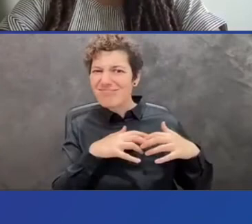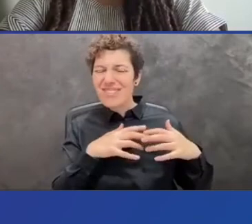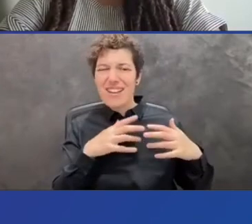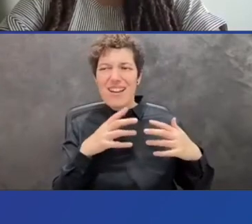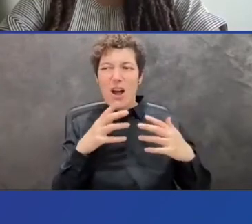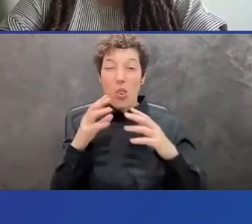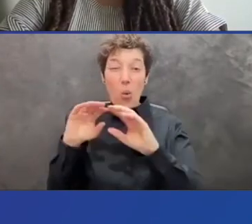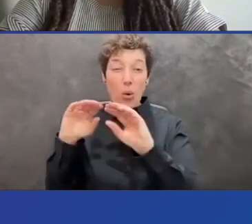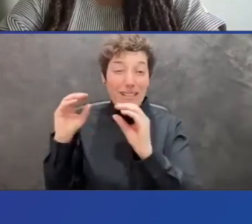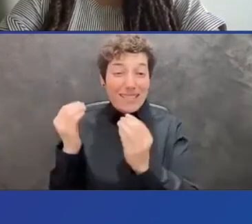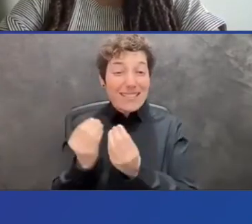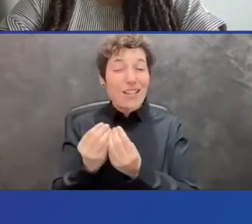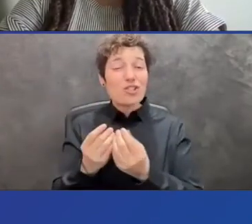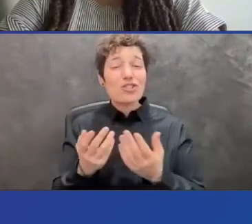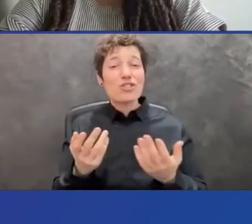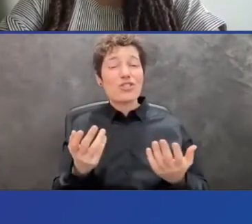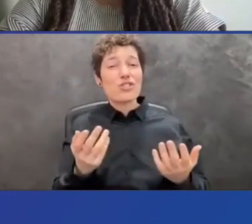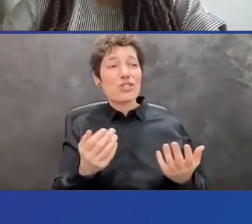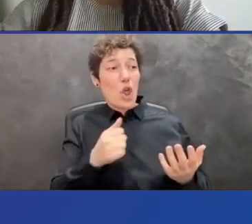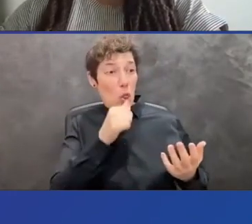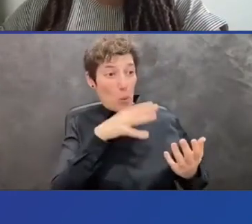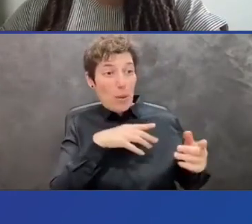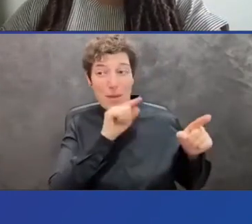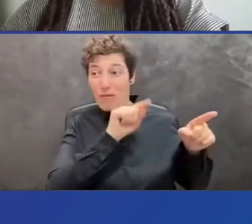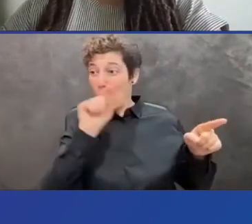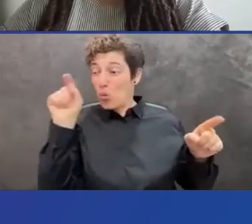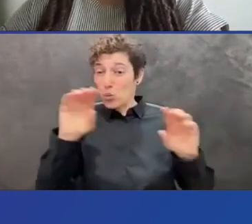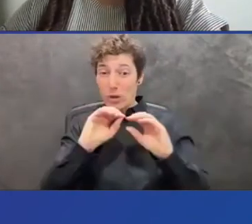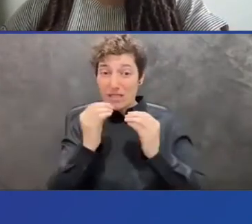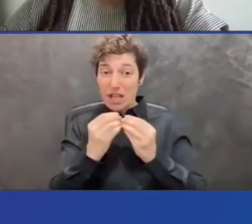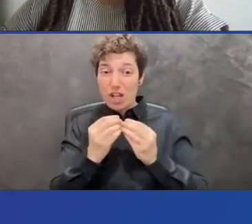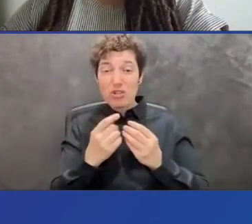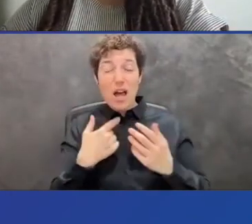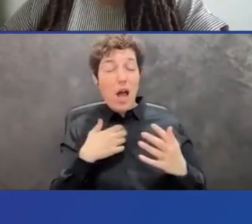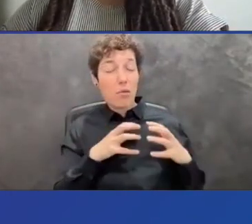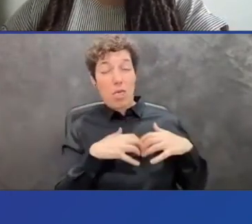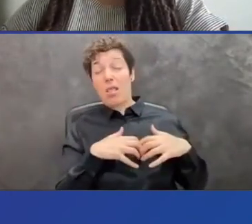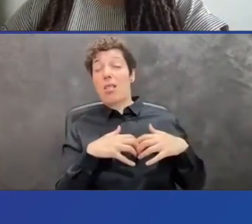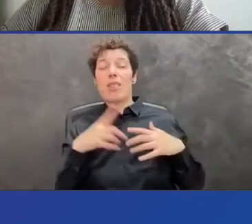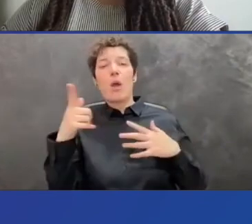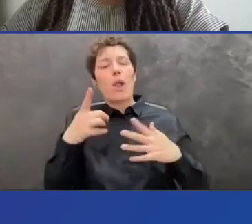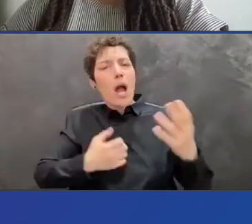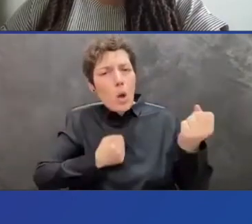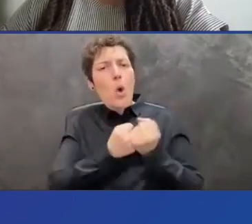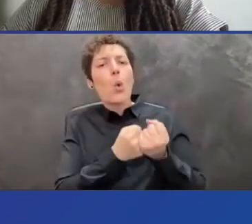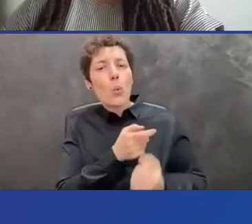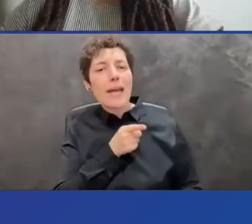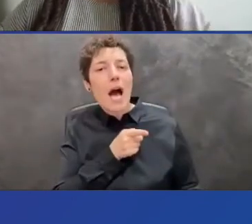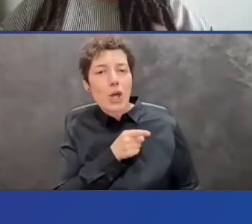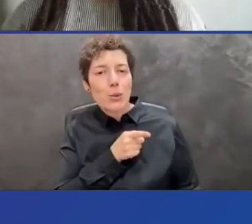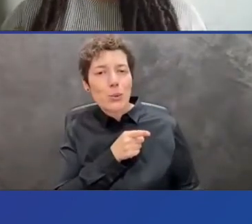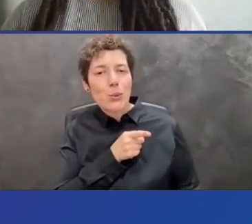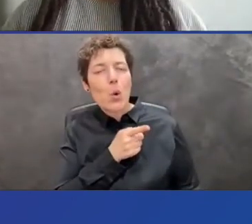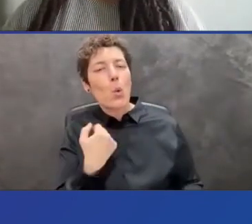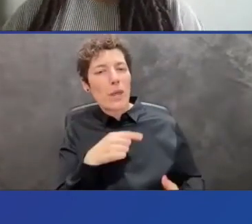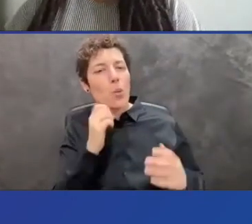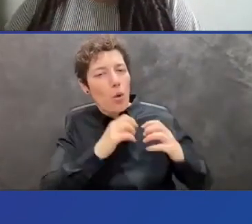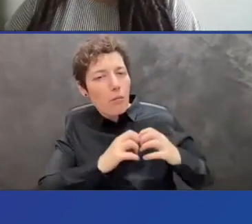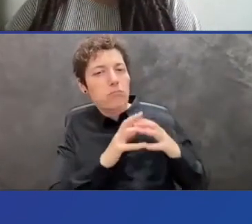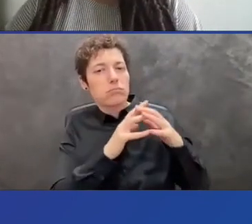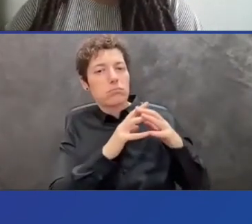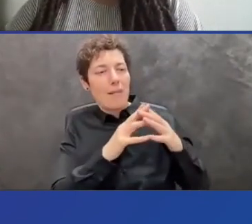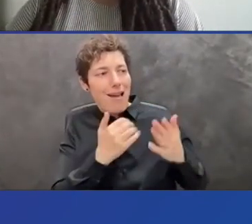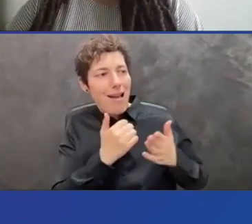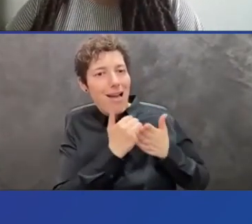those organizations, like, were like, we got you. And, you know, I was able to thrive because of that. And once